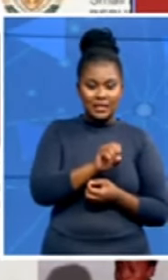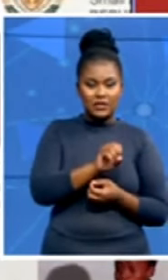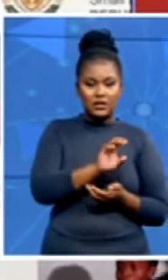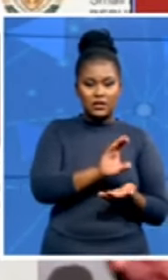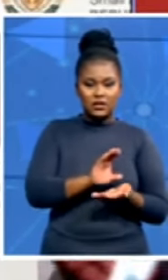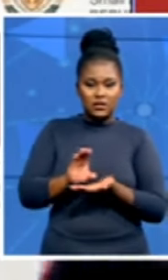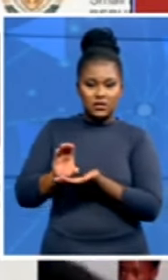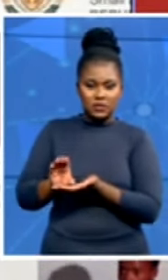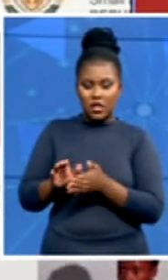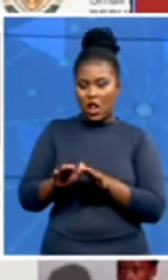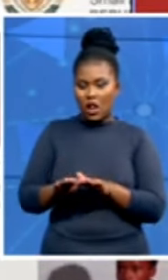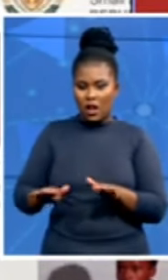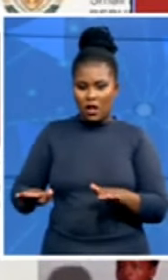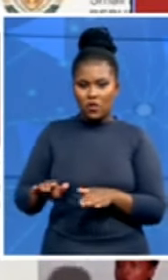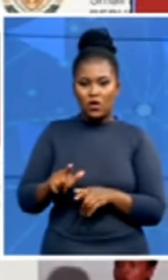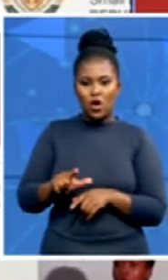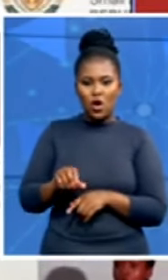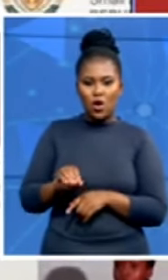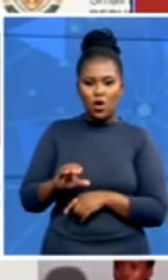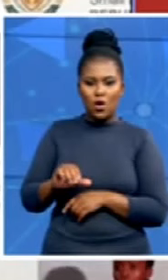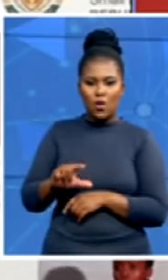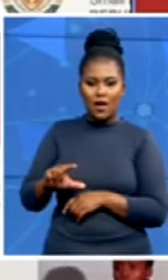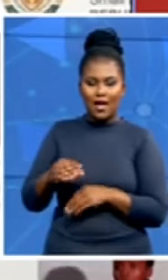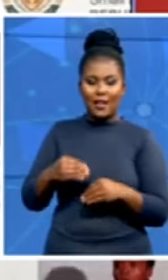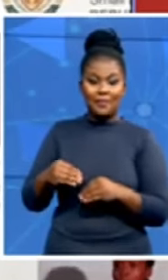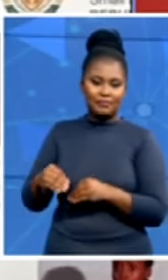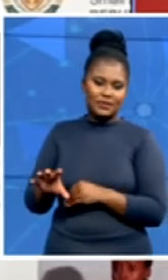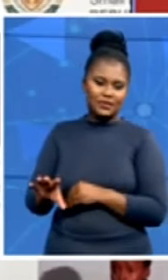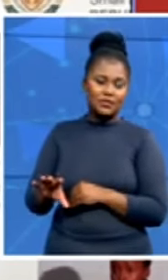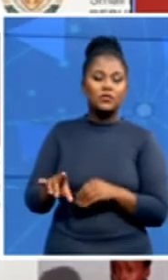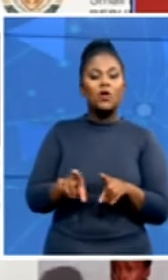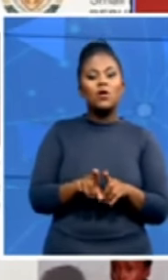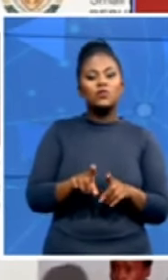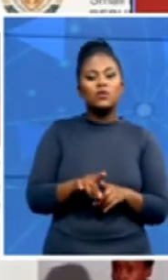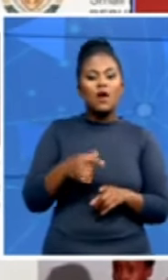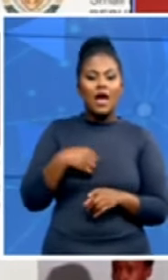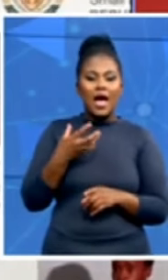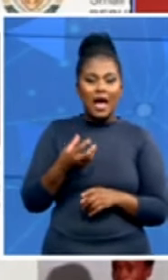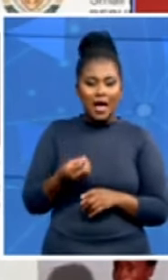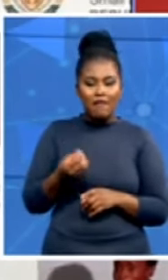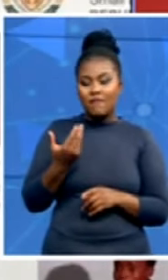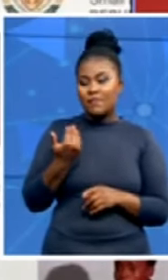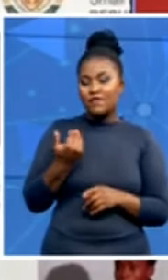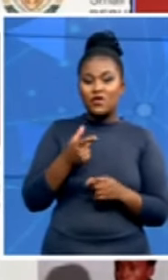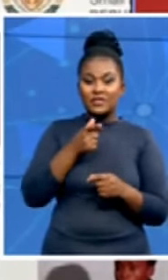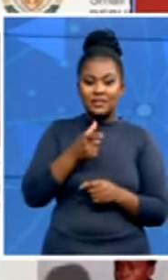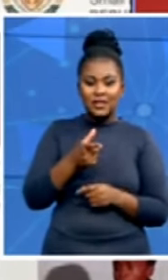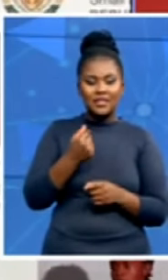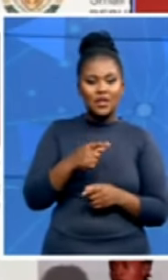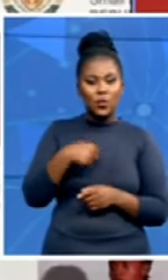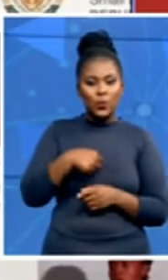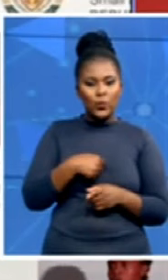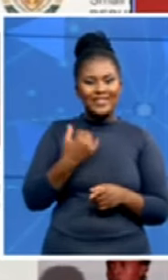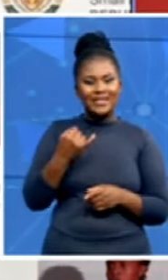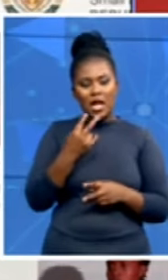I said, we are in a process of reviewing the procurement bill. I said earlier, as we do all